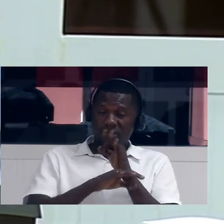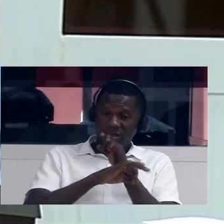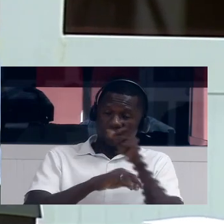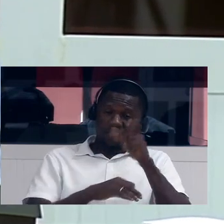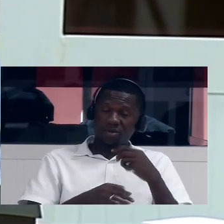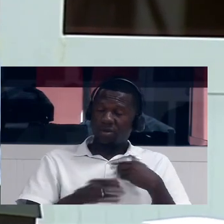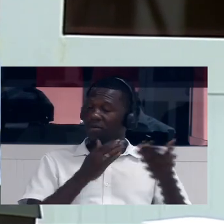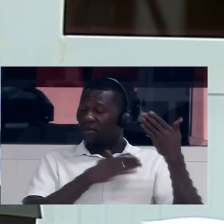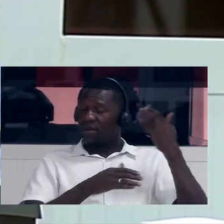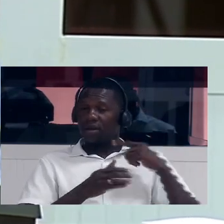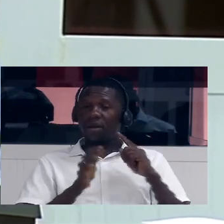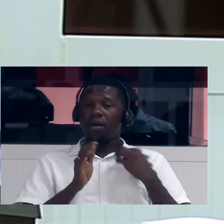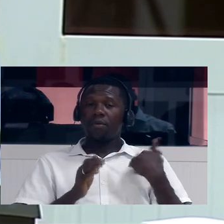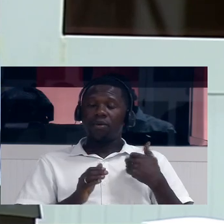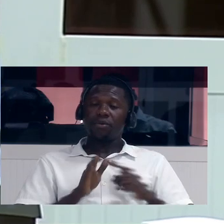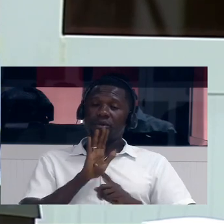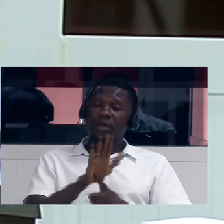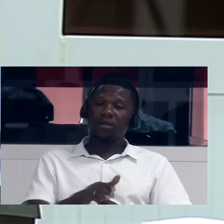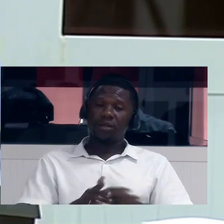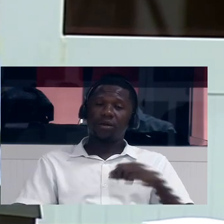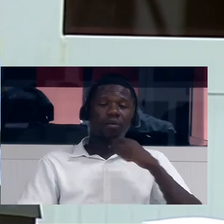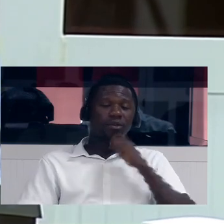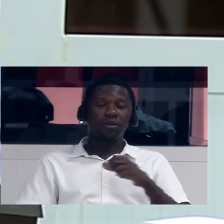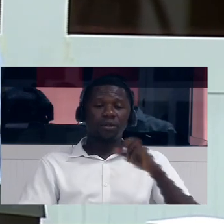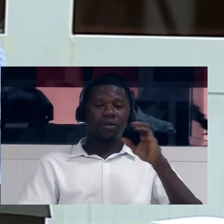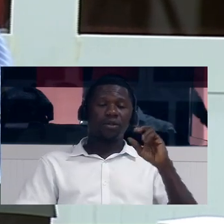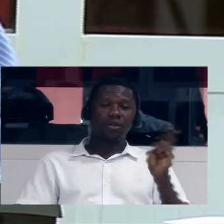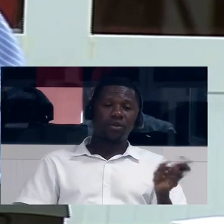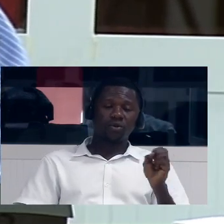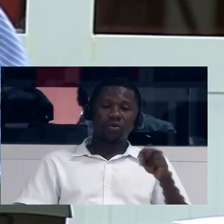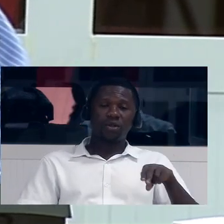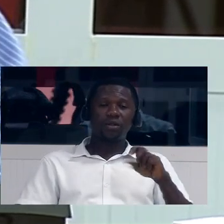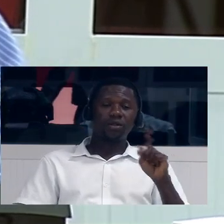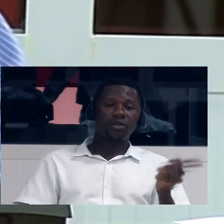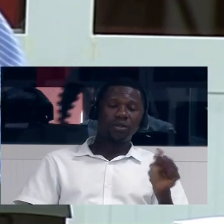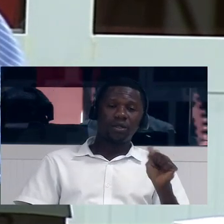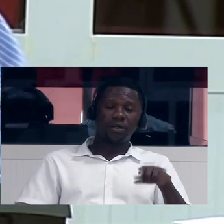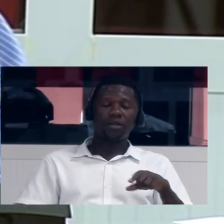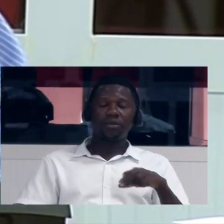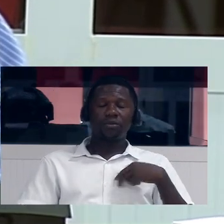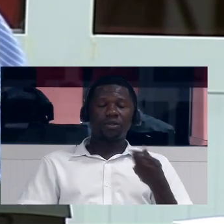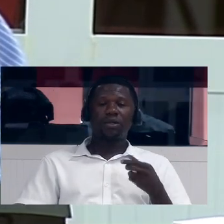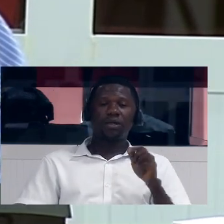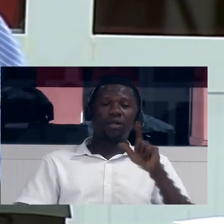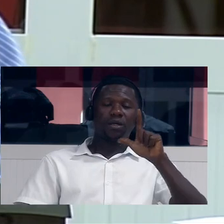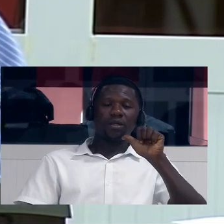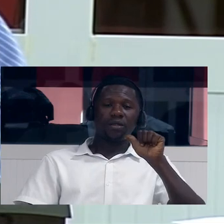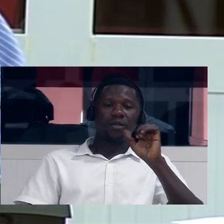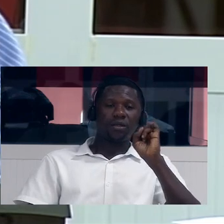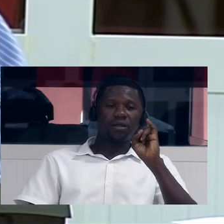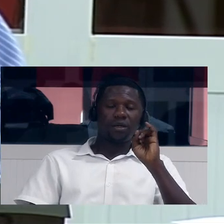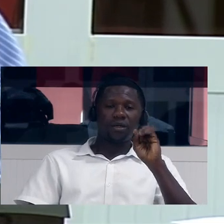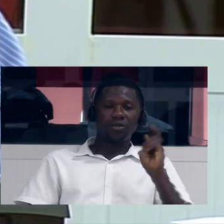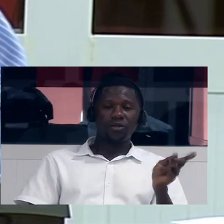like Mr. Chongan, Mr. Lees, Mr. Ndir, the whole lot have passed away. May their souls rest in